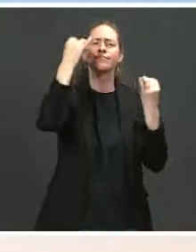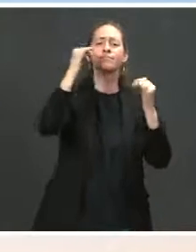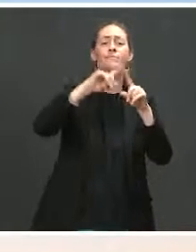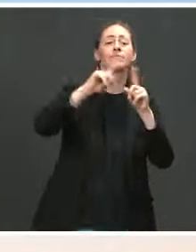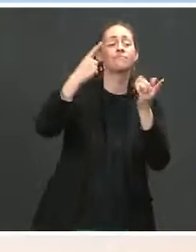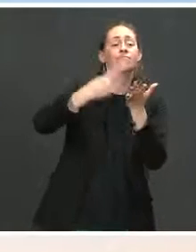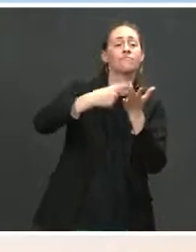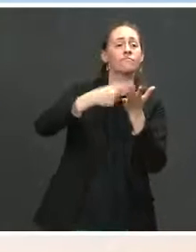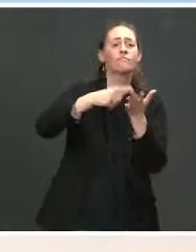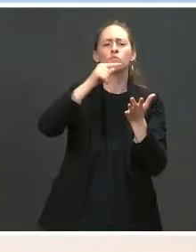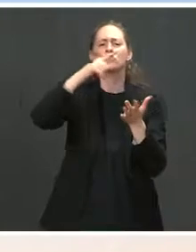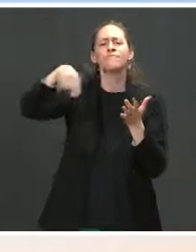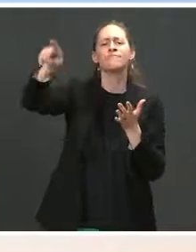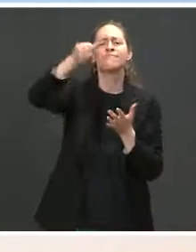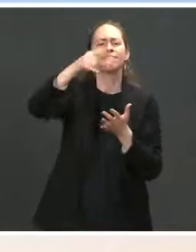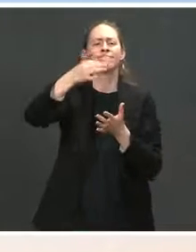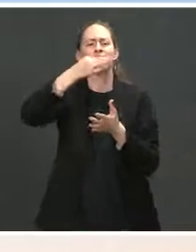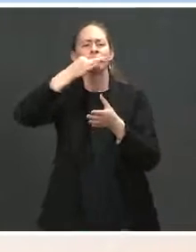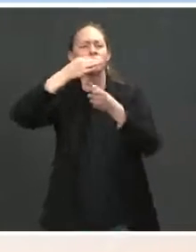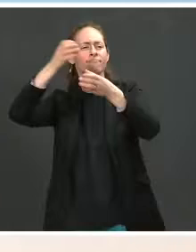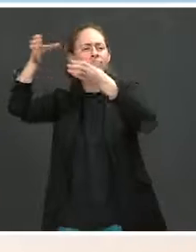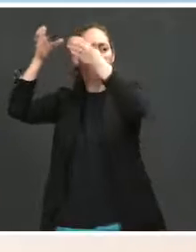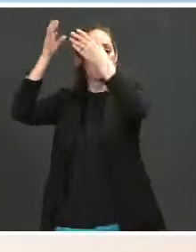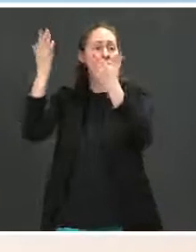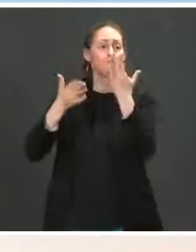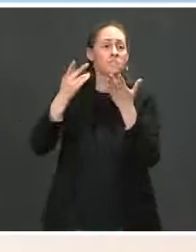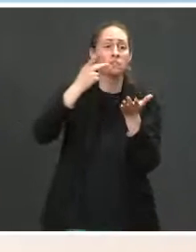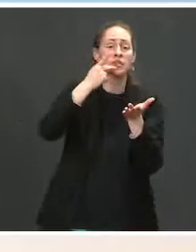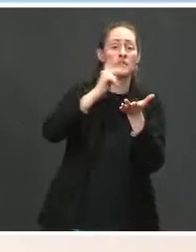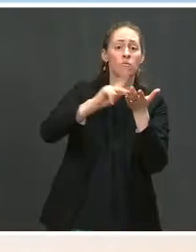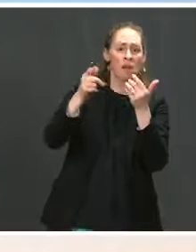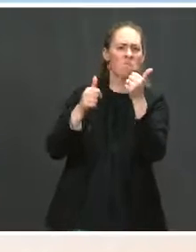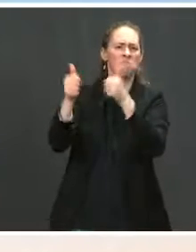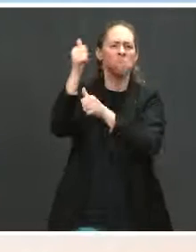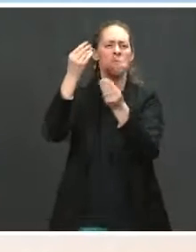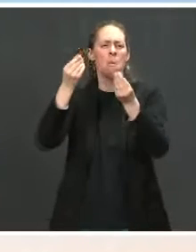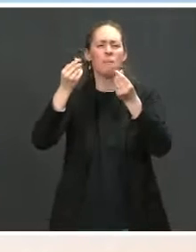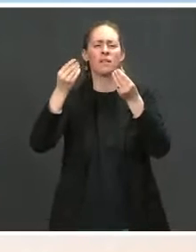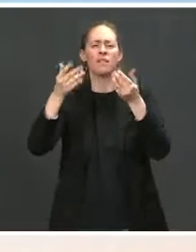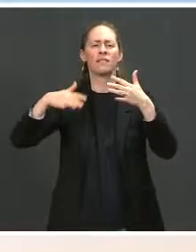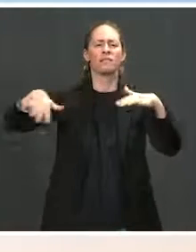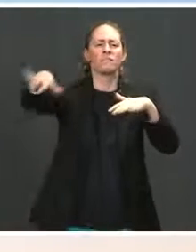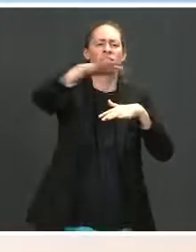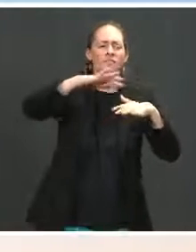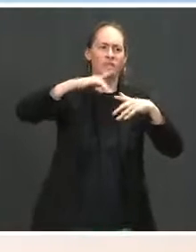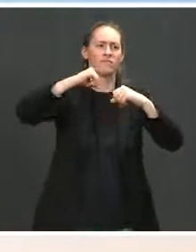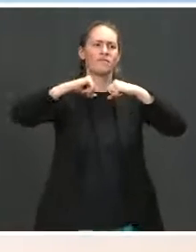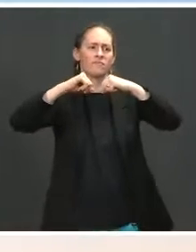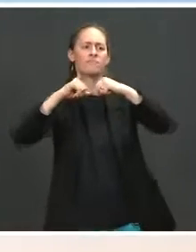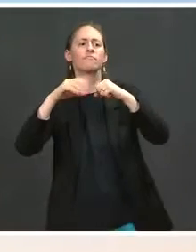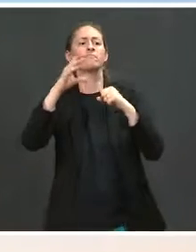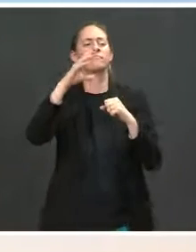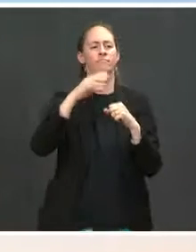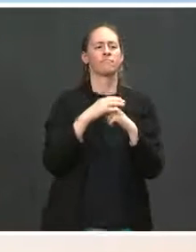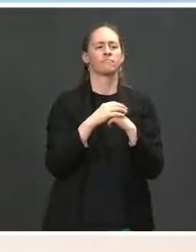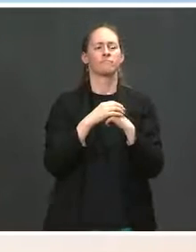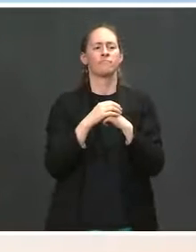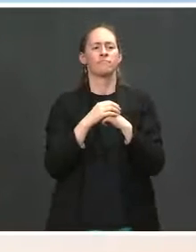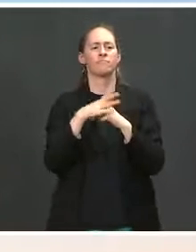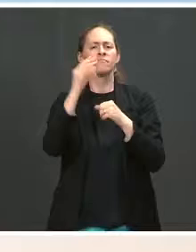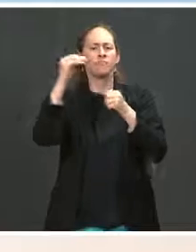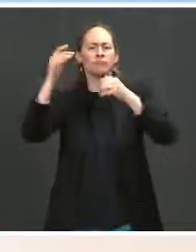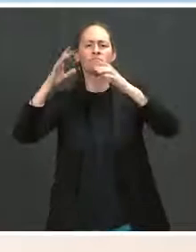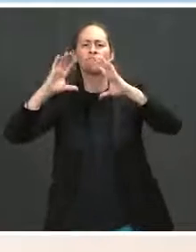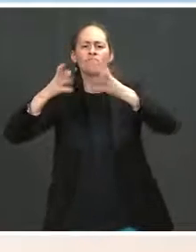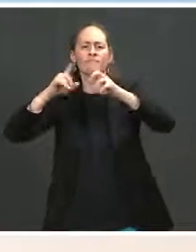experts, whether that is the Secretary of Homeland Security, the Secretary of Health and Human Services, others who are working at the NSC, to